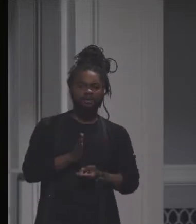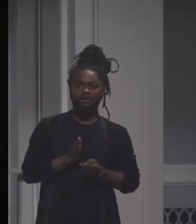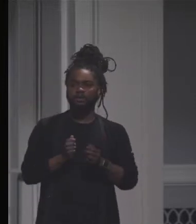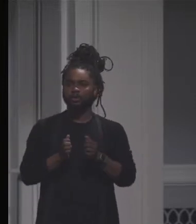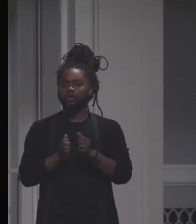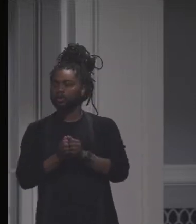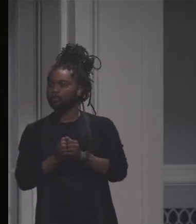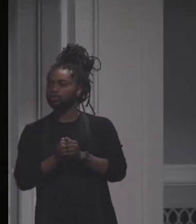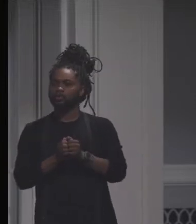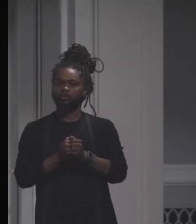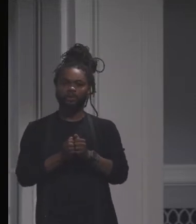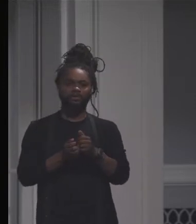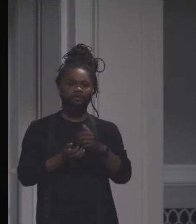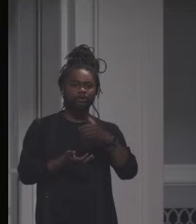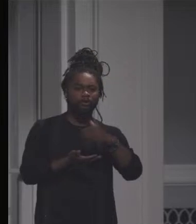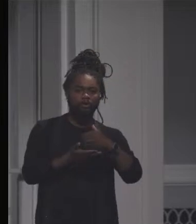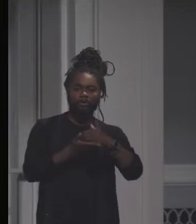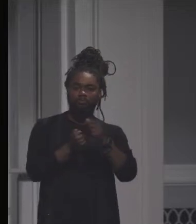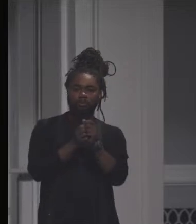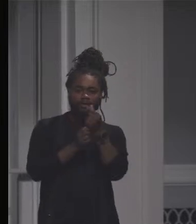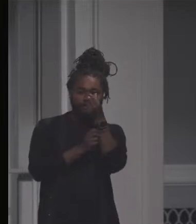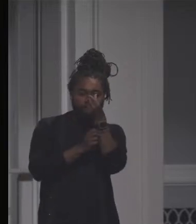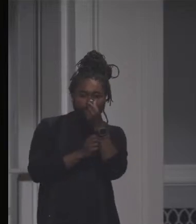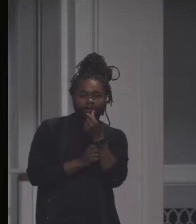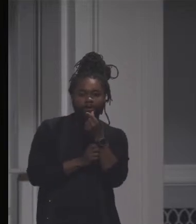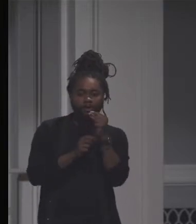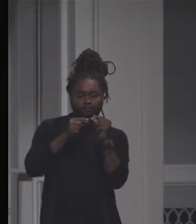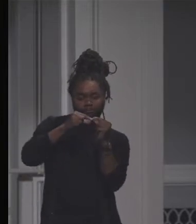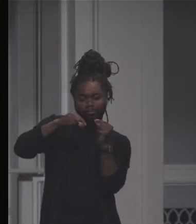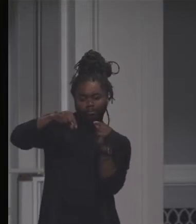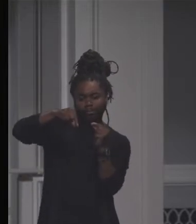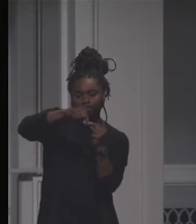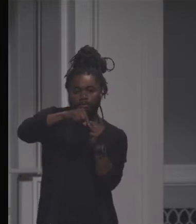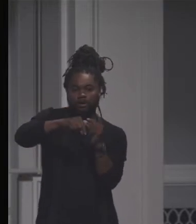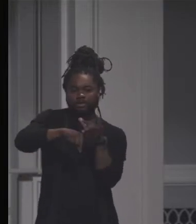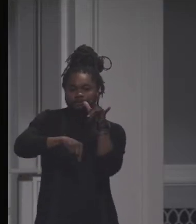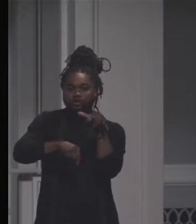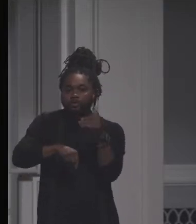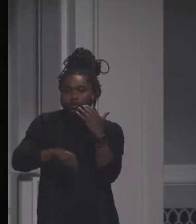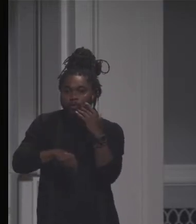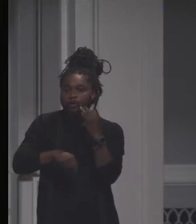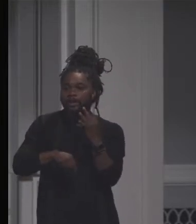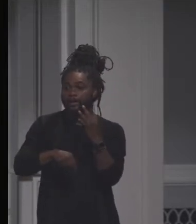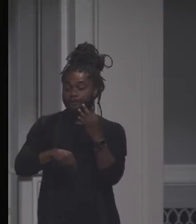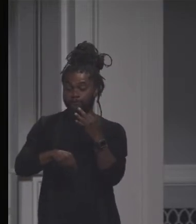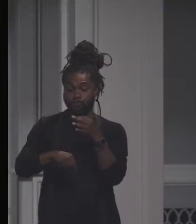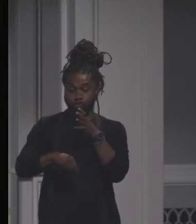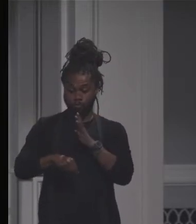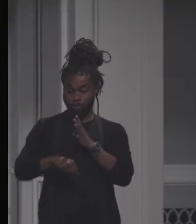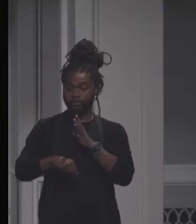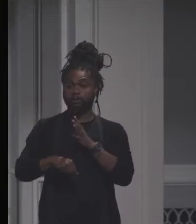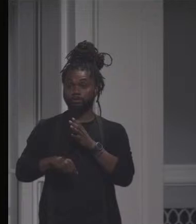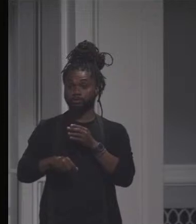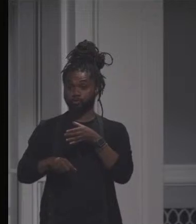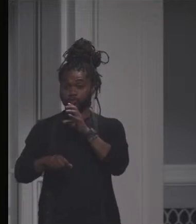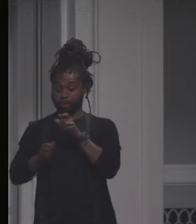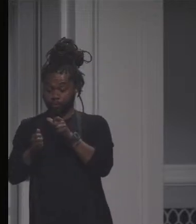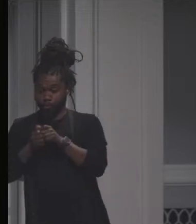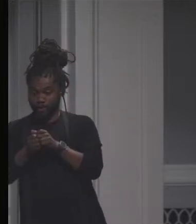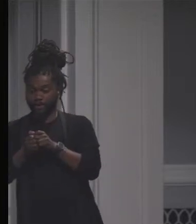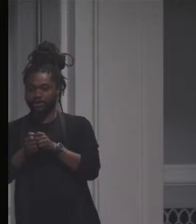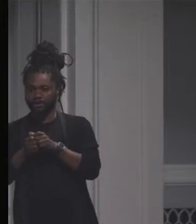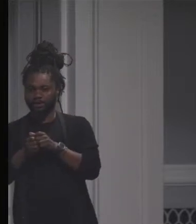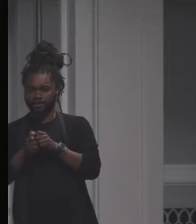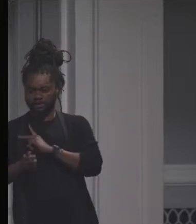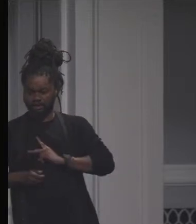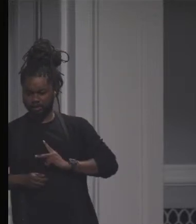turned maple cup with a thin silver rim. And so you would know that if Hild was drinking with the king, she might use that kind of